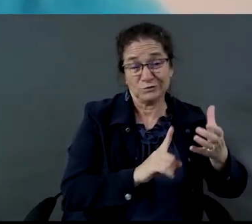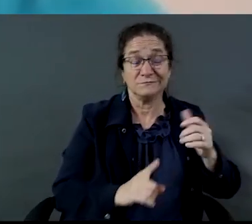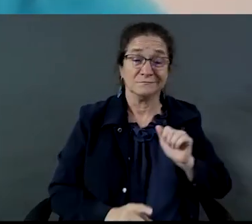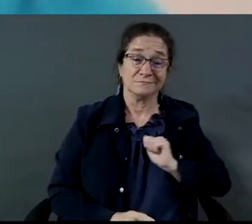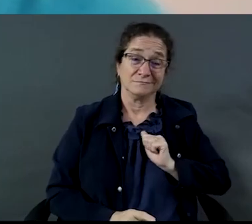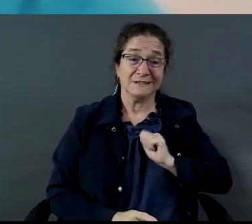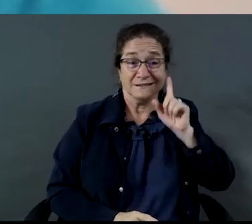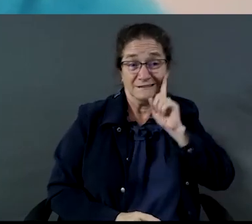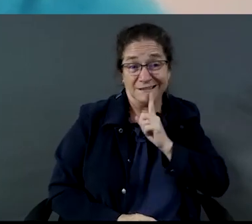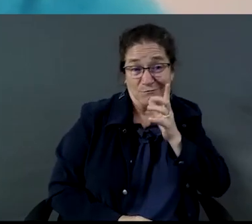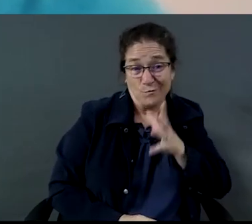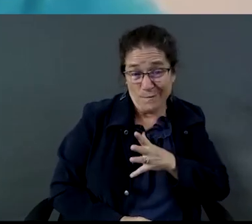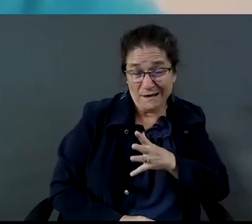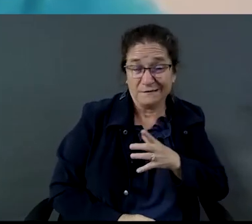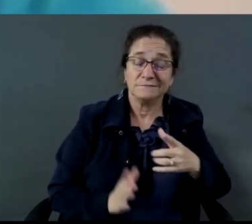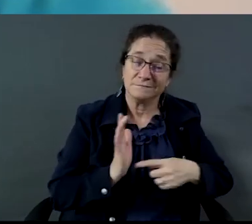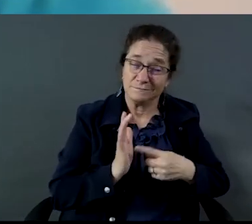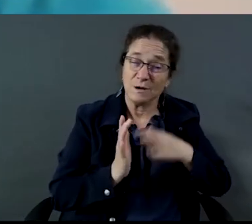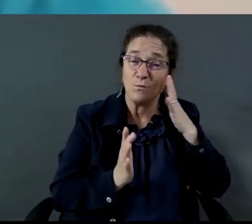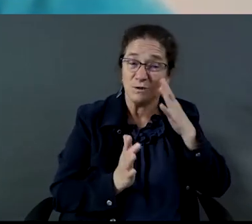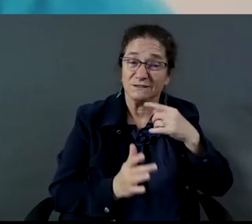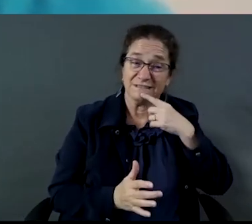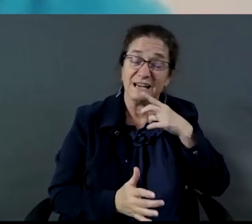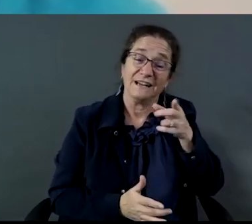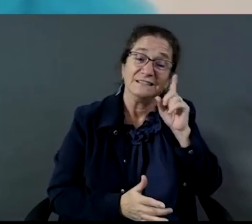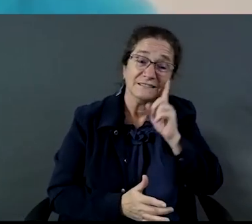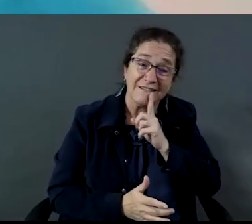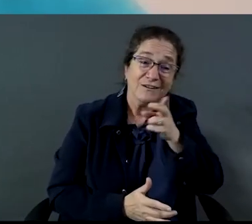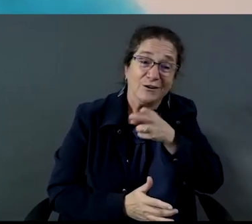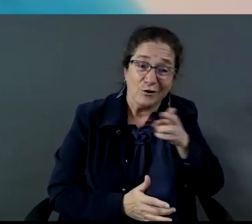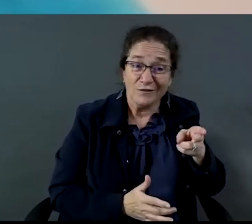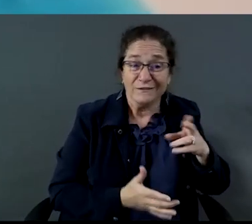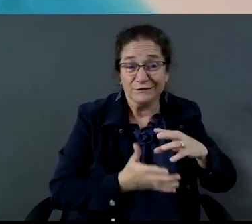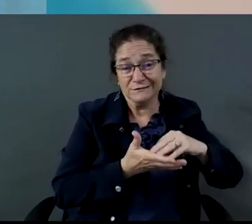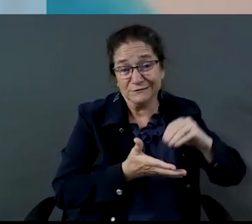going to sometimes say deaf and hard of hearing learners from the cultural viewpoint.